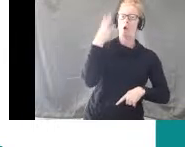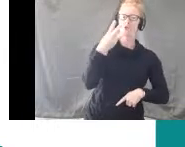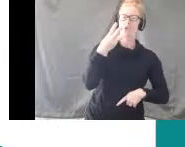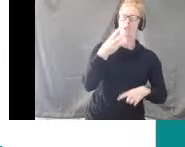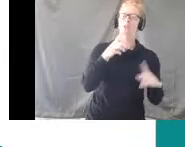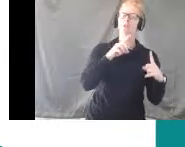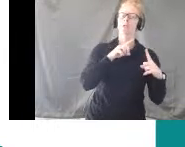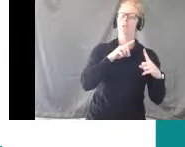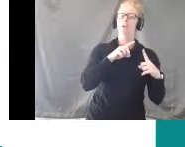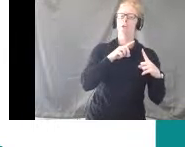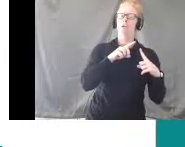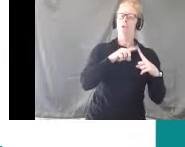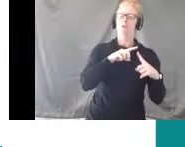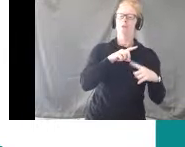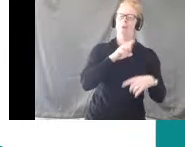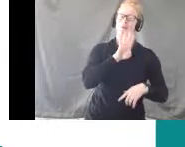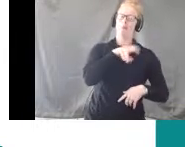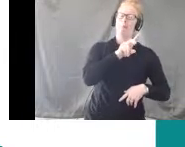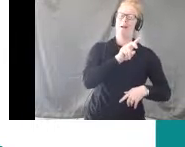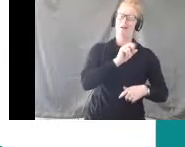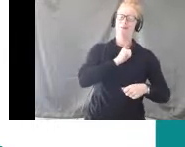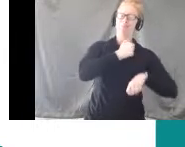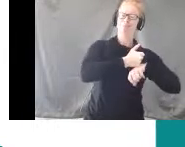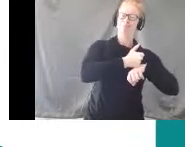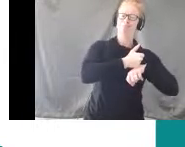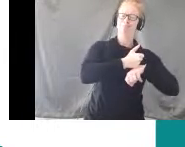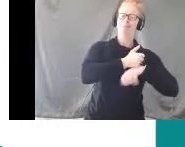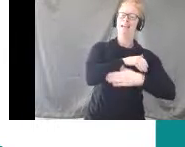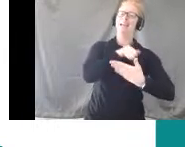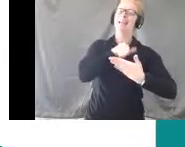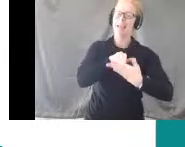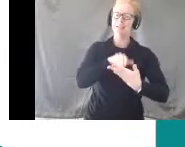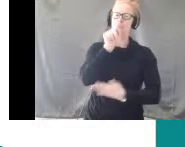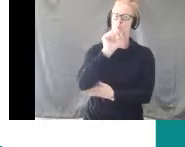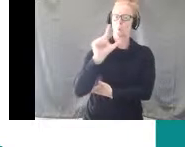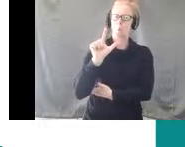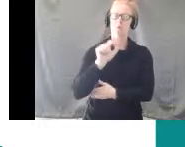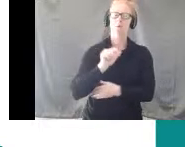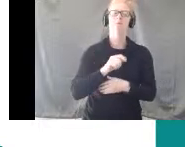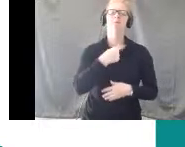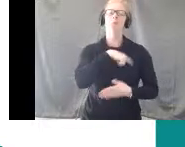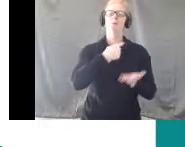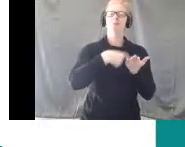So that's a bill that's currently being worked through our legislature this session.